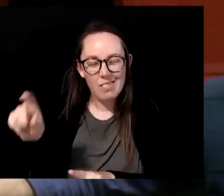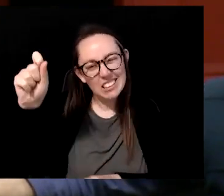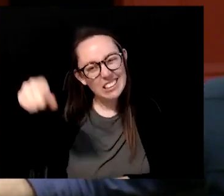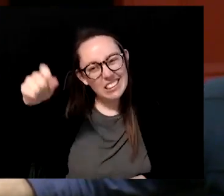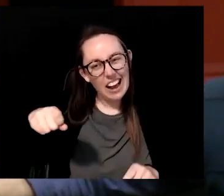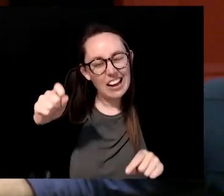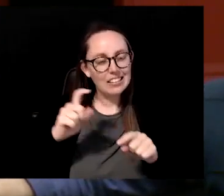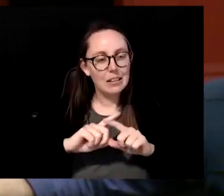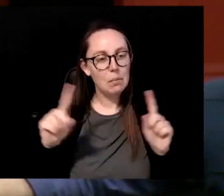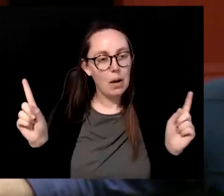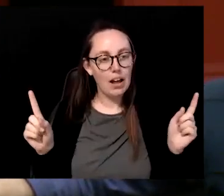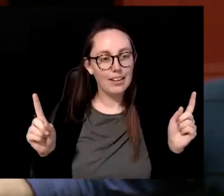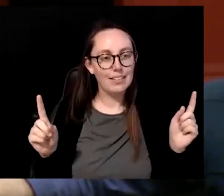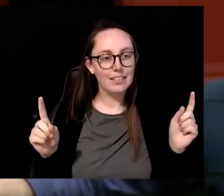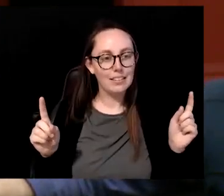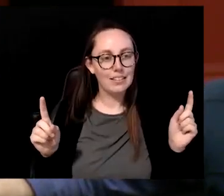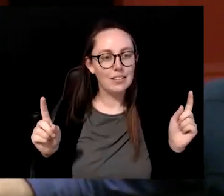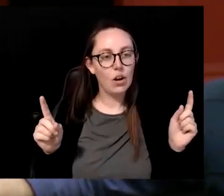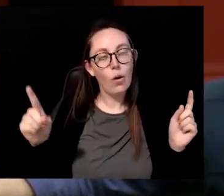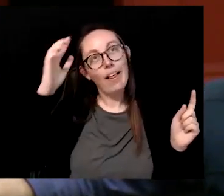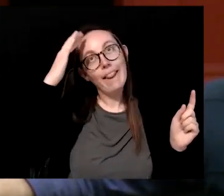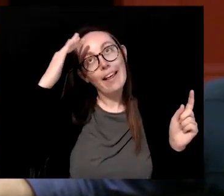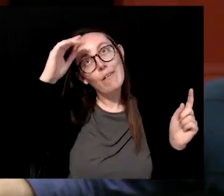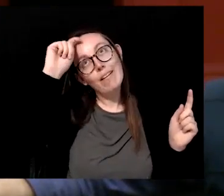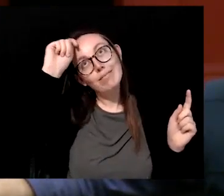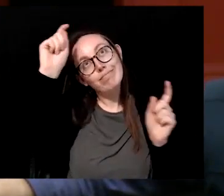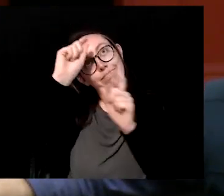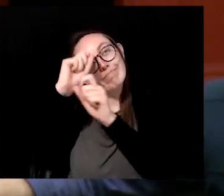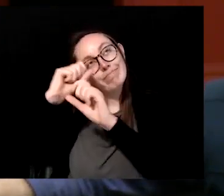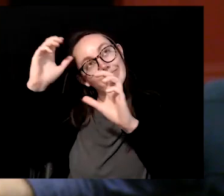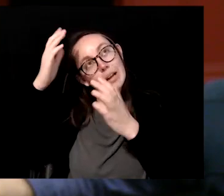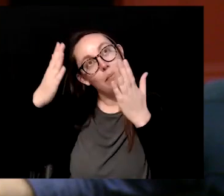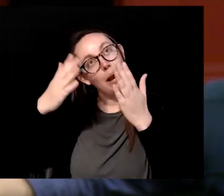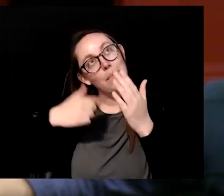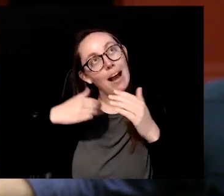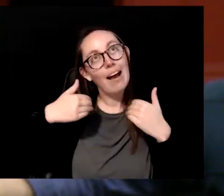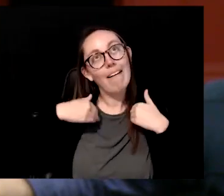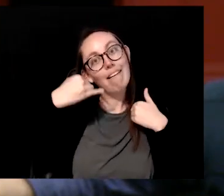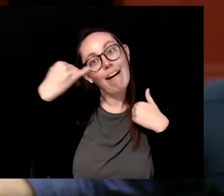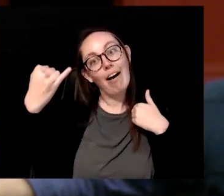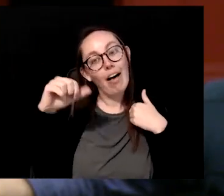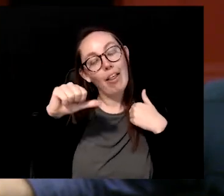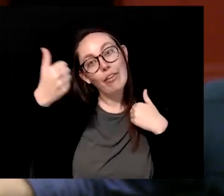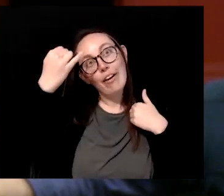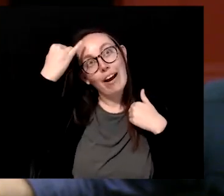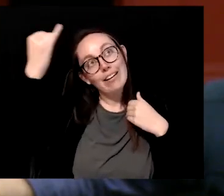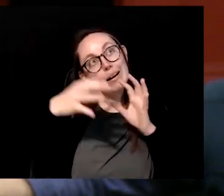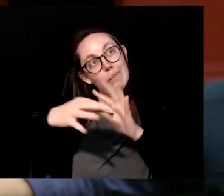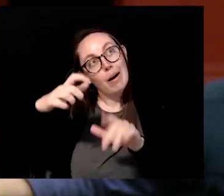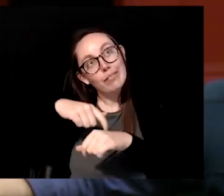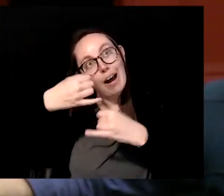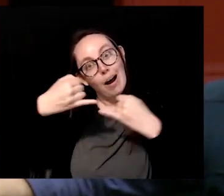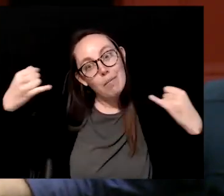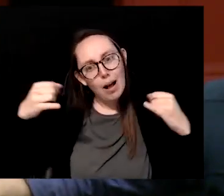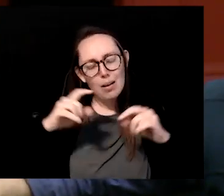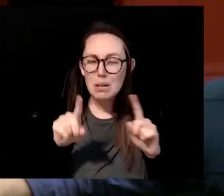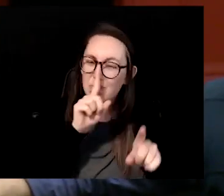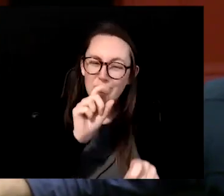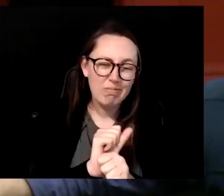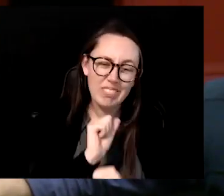theoretically may maybe I would have some other thought on the timeline but I don't and um so